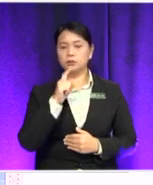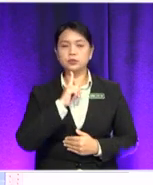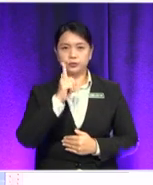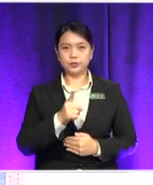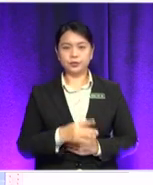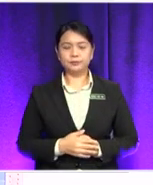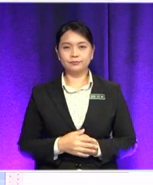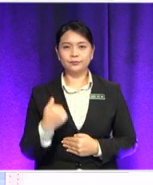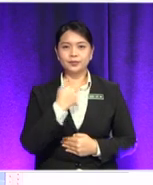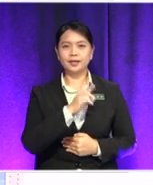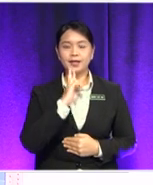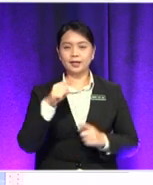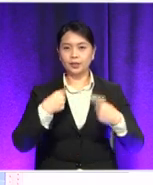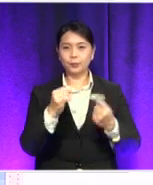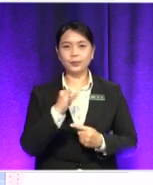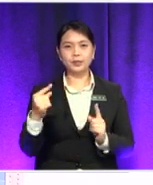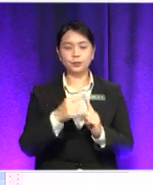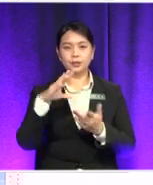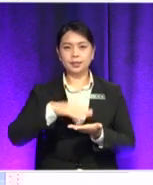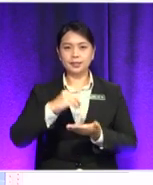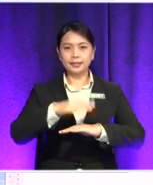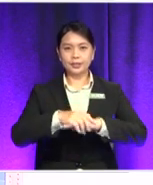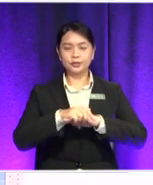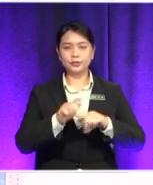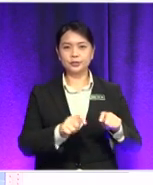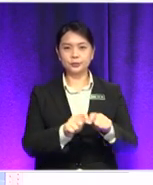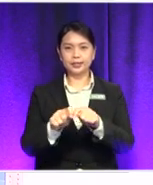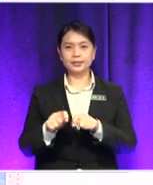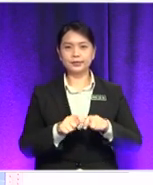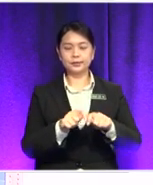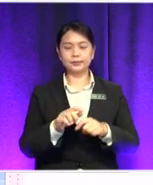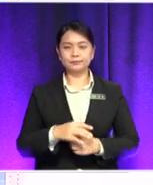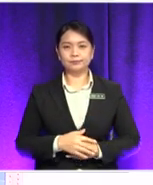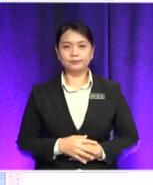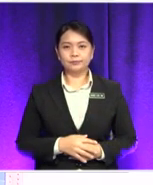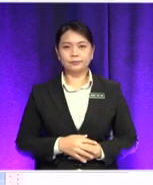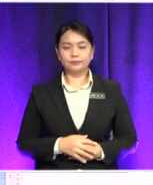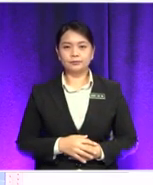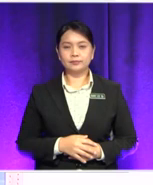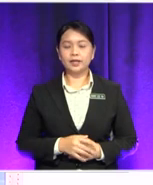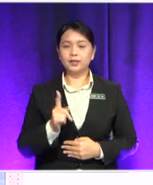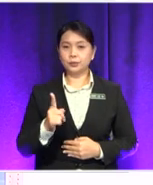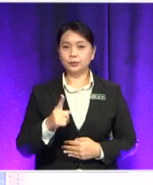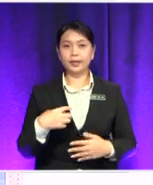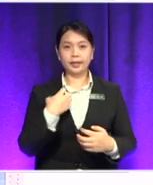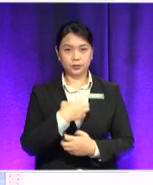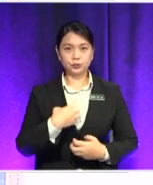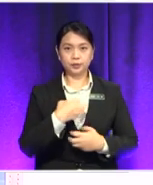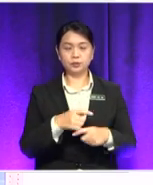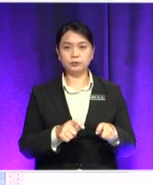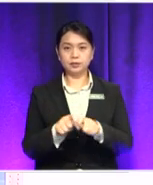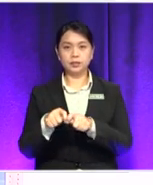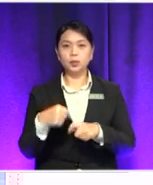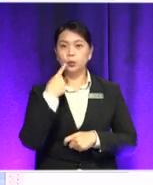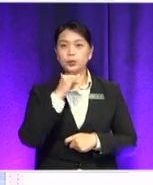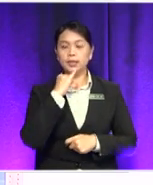And of course, we are going to learn English together. One of my favourite subjects, definitely. And I'm sure you enjoy English as well. And for us to know who